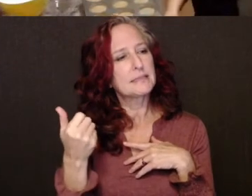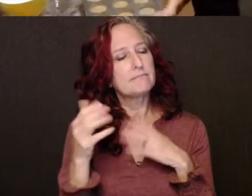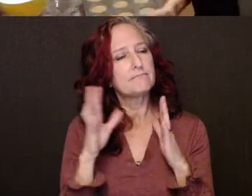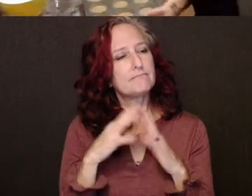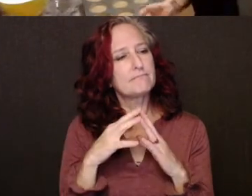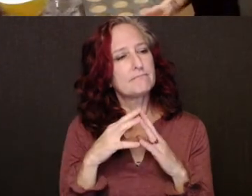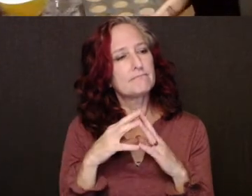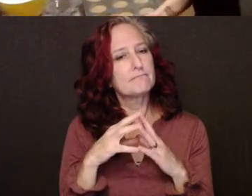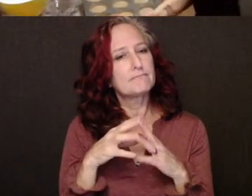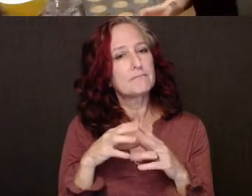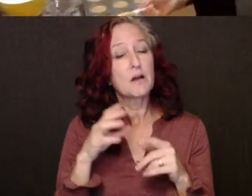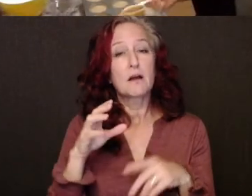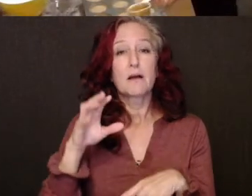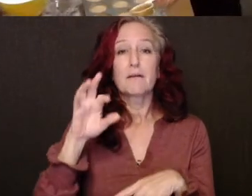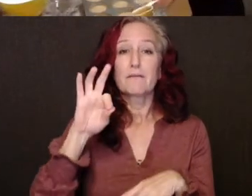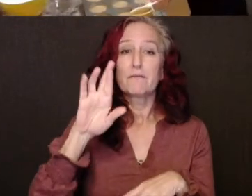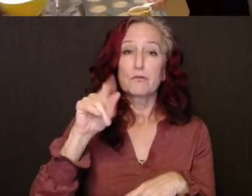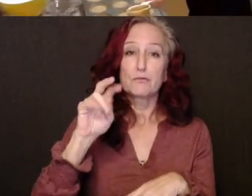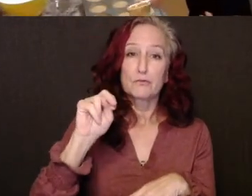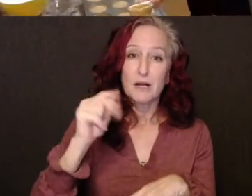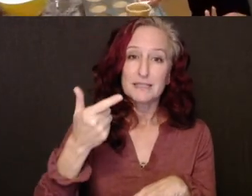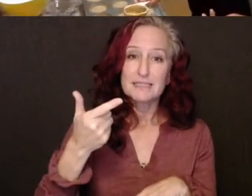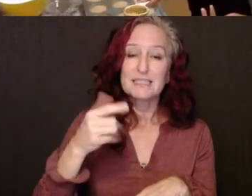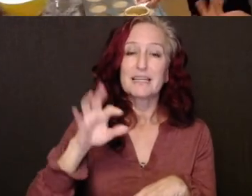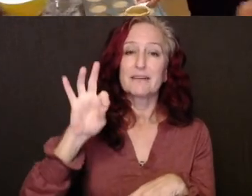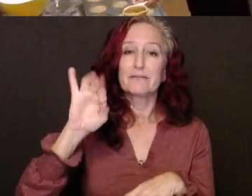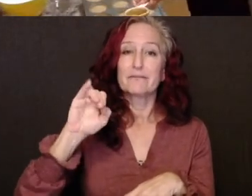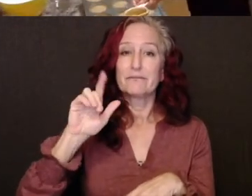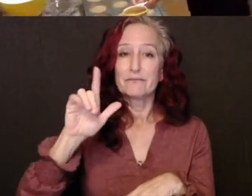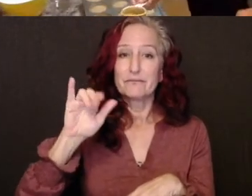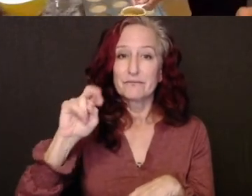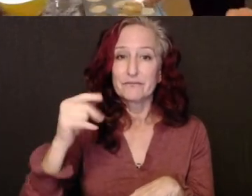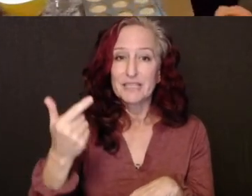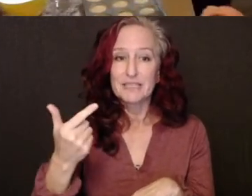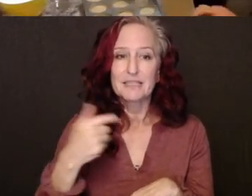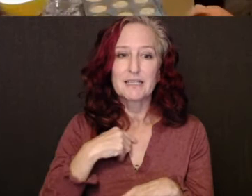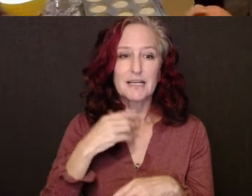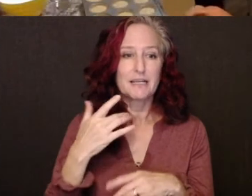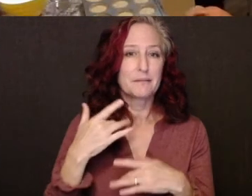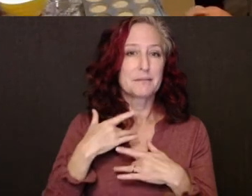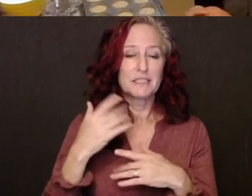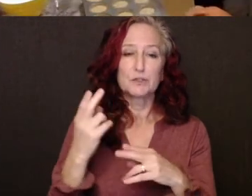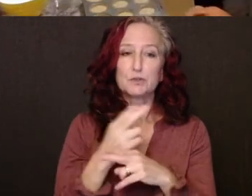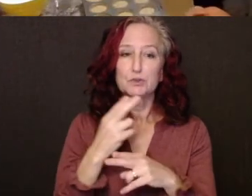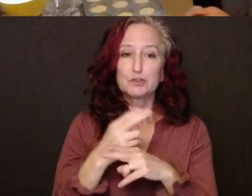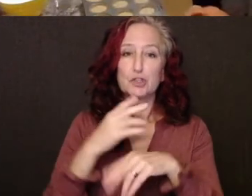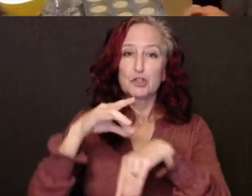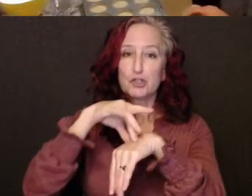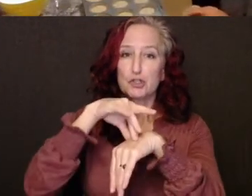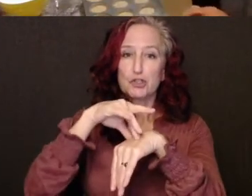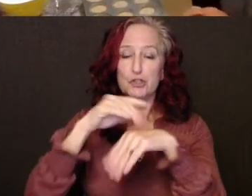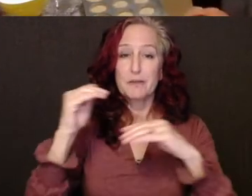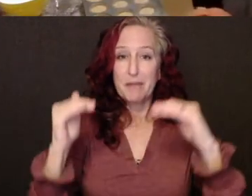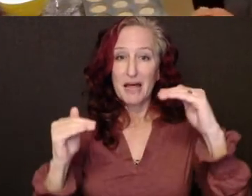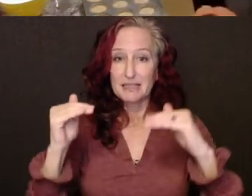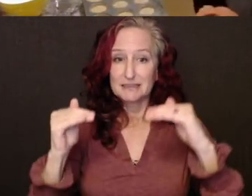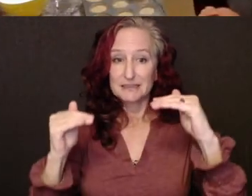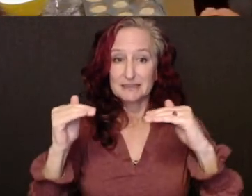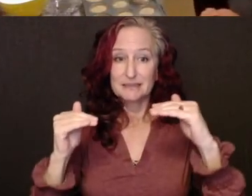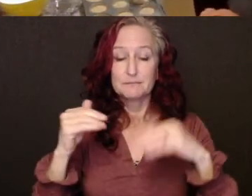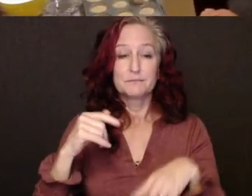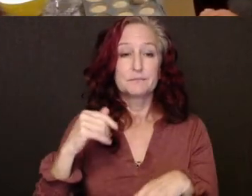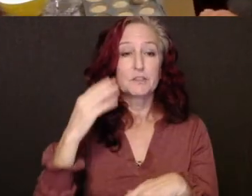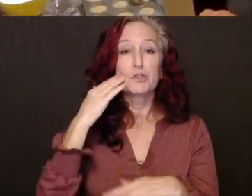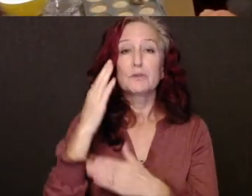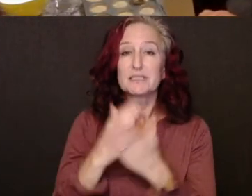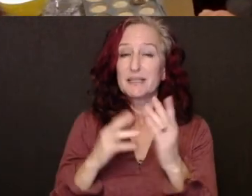the flours that we use come from King Arthur, so we'll use their organic flours. Let me see what